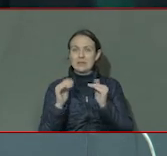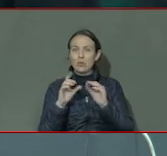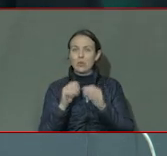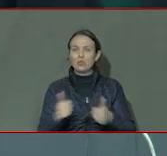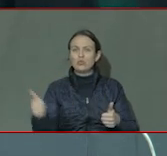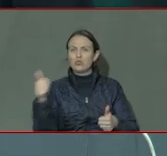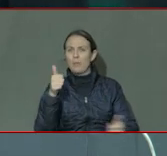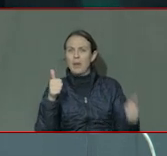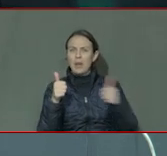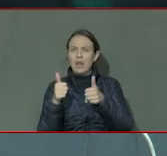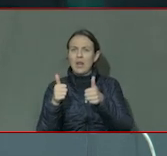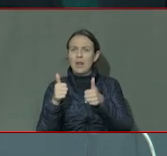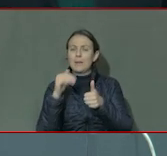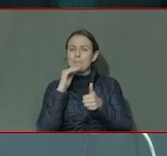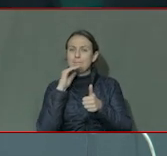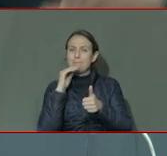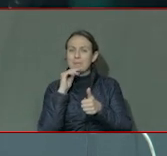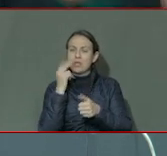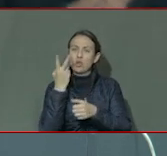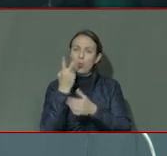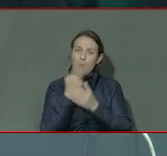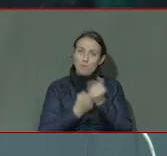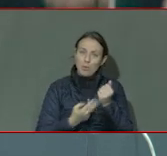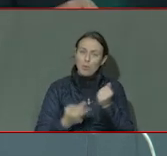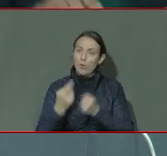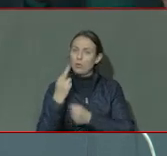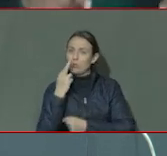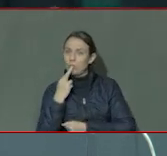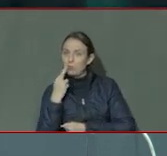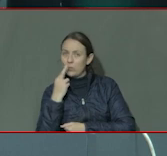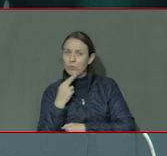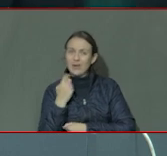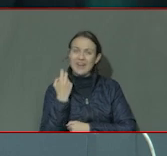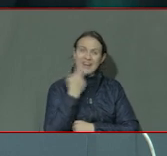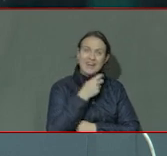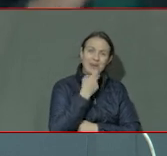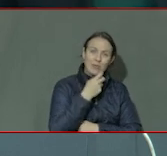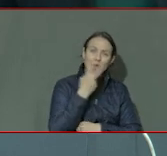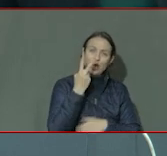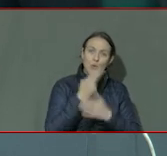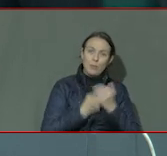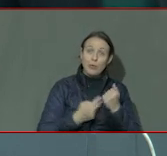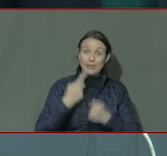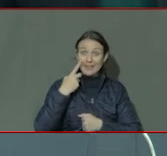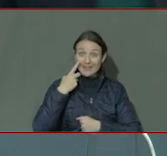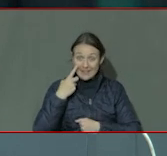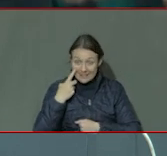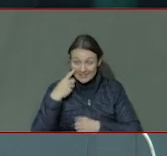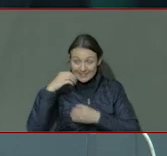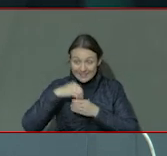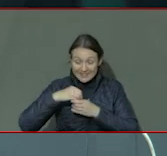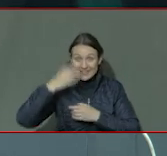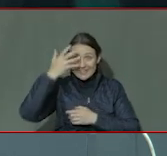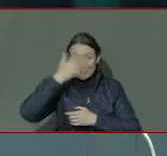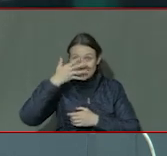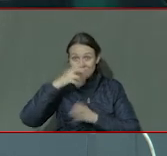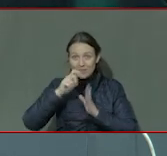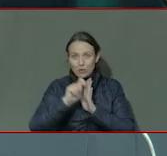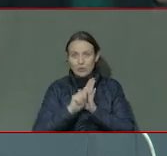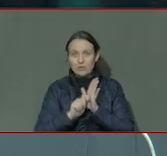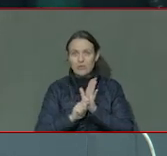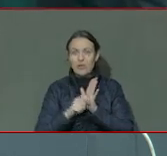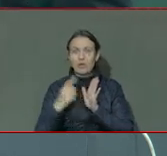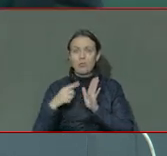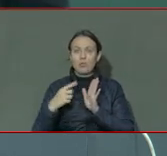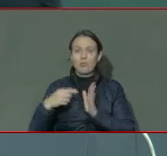that both the alleles of a gene, red and white, are expressed in the phenotype in a